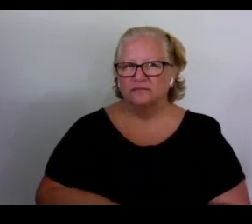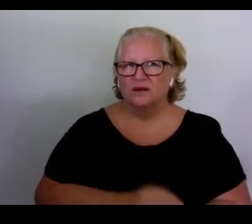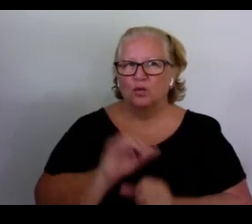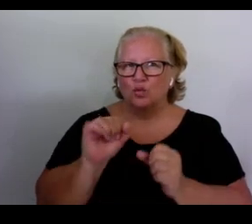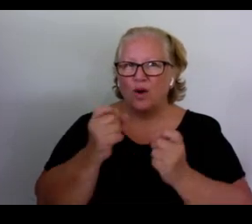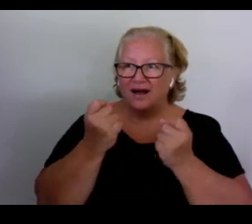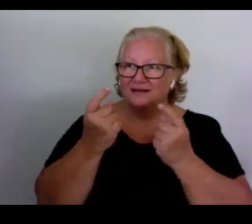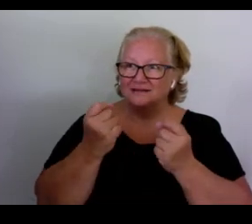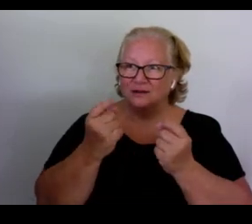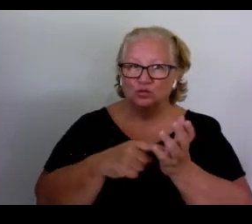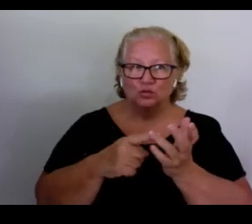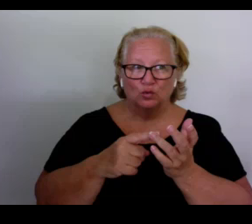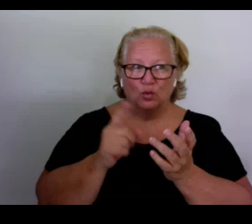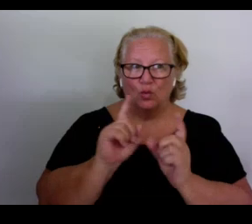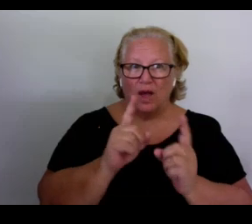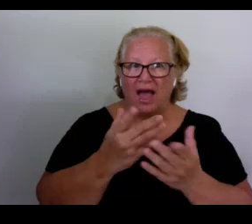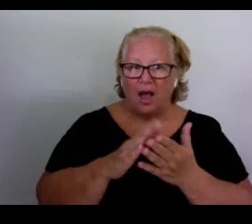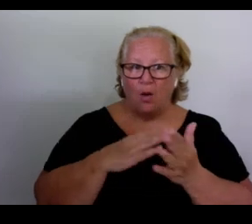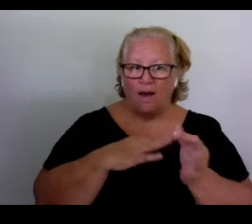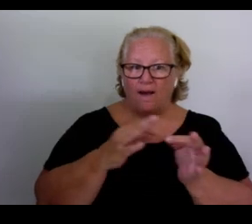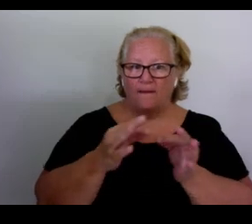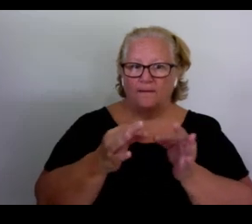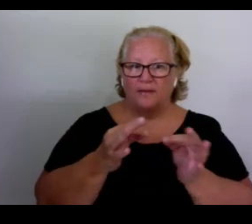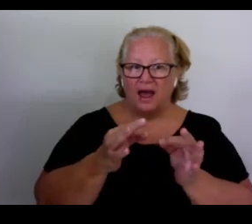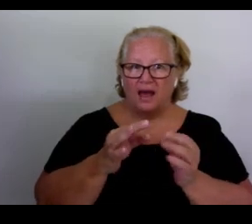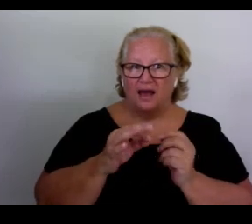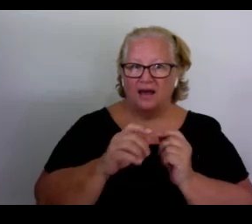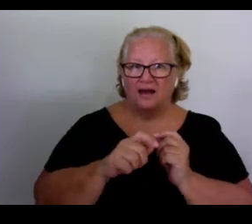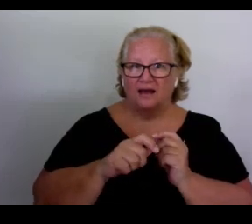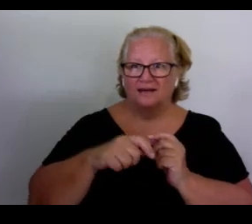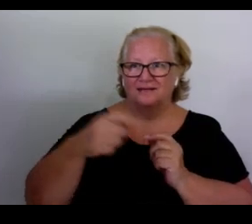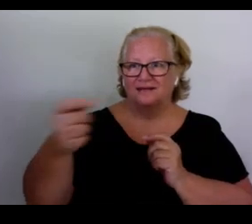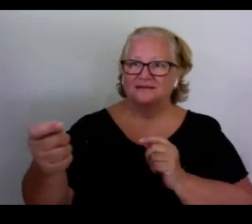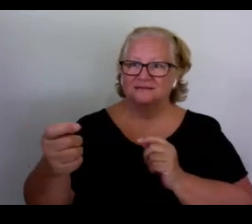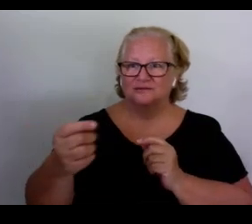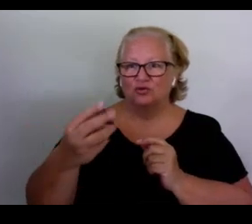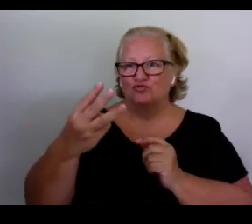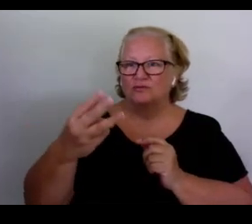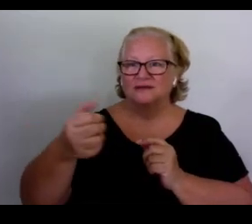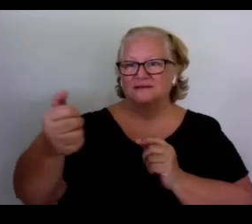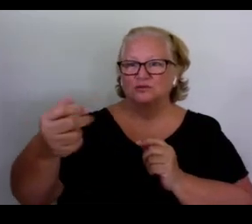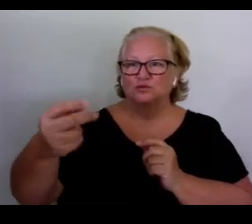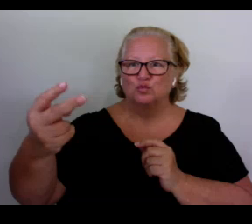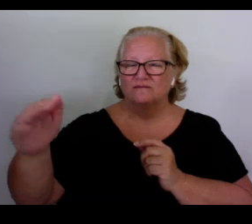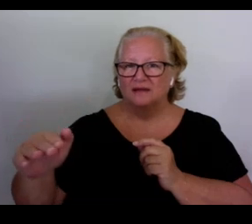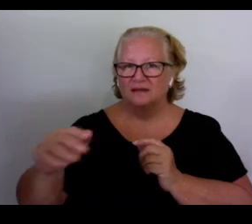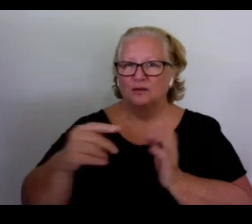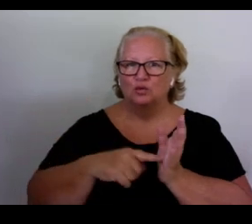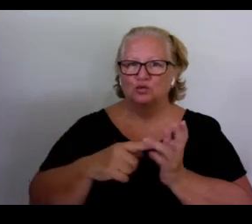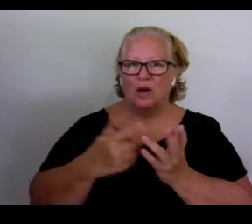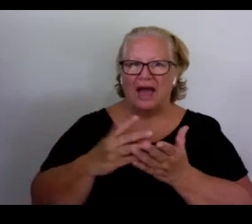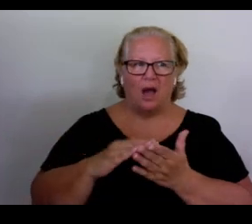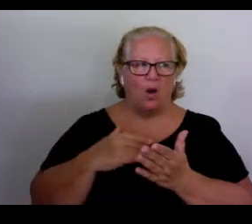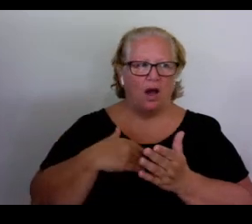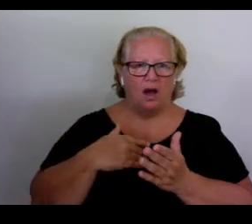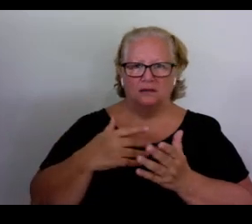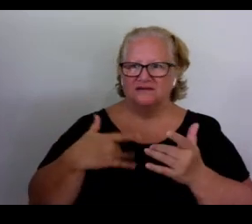goes from how can I plan my next 3, 6, 12 months financially to how do I get to the end of the